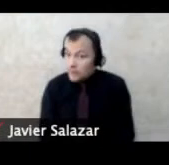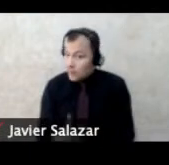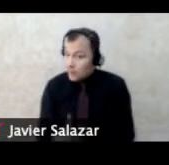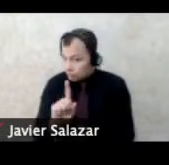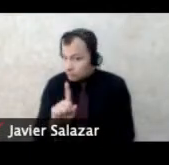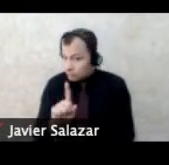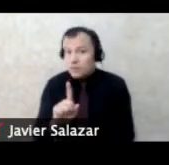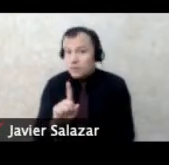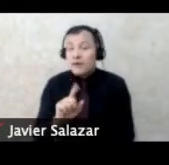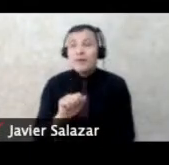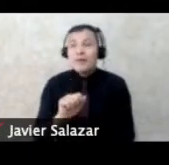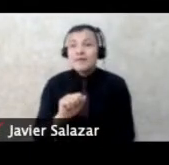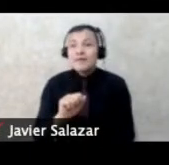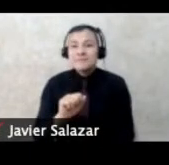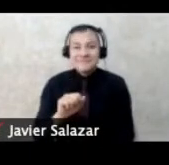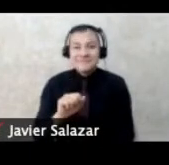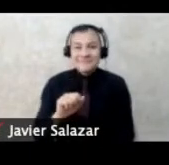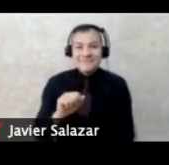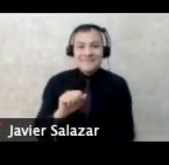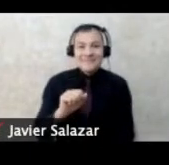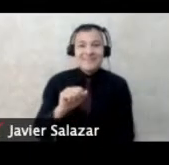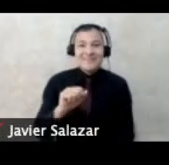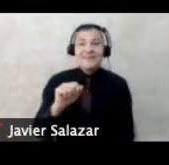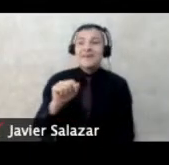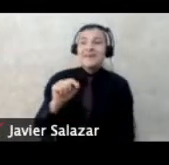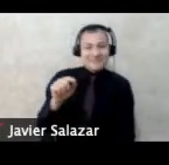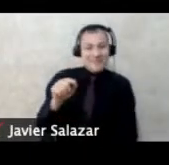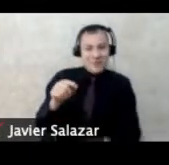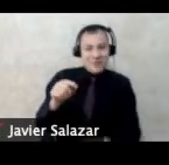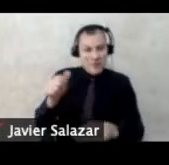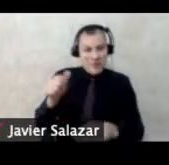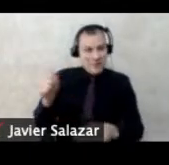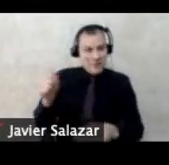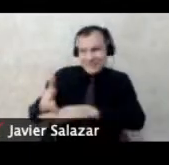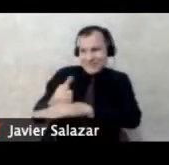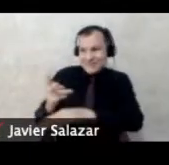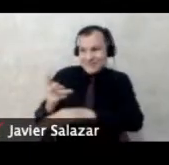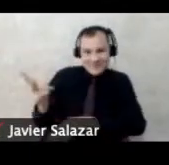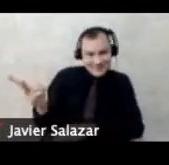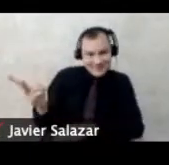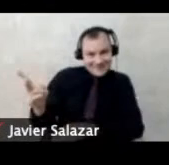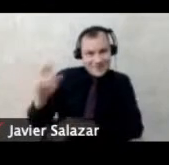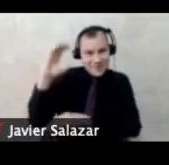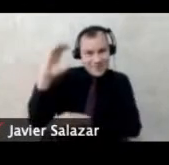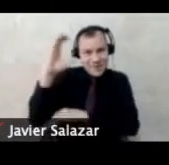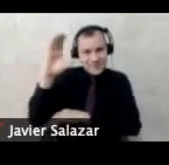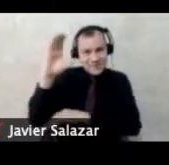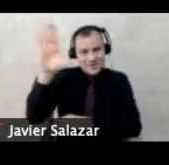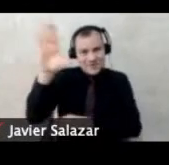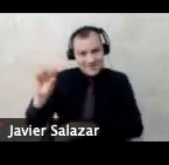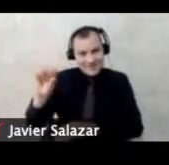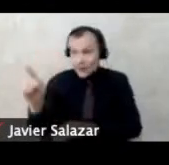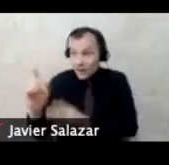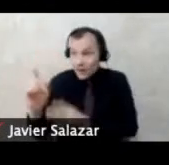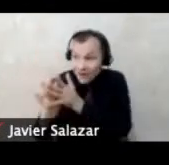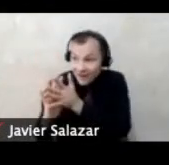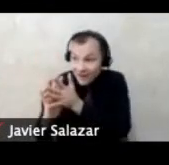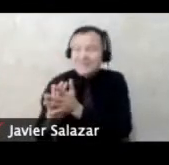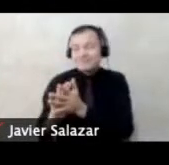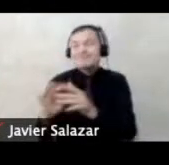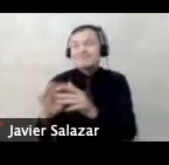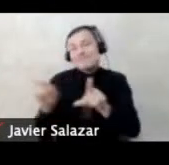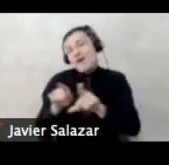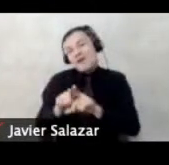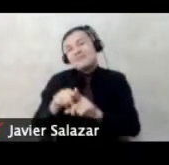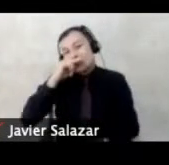nuestros amigos de Colombia, también estos niños se enfrentan el bullying, y también enfrentan problemas de aprendizaje, también